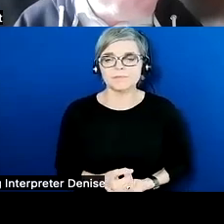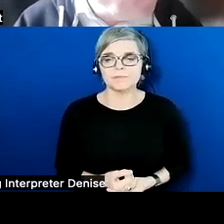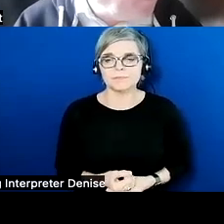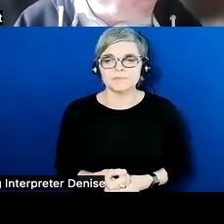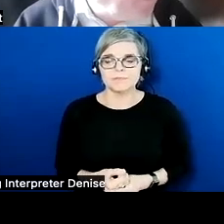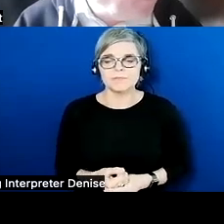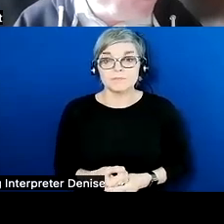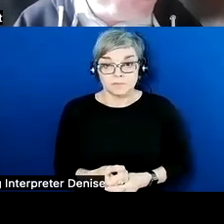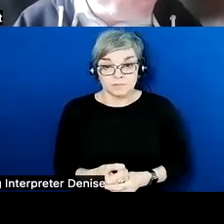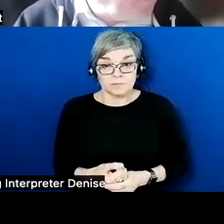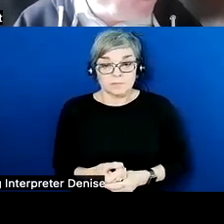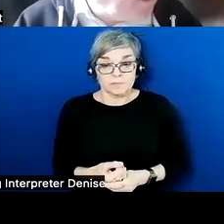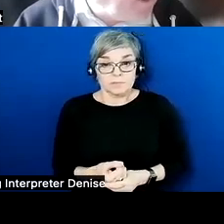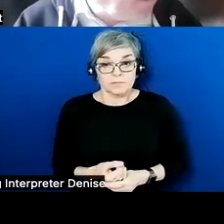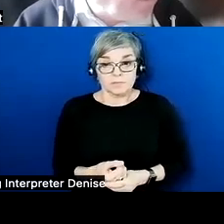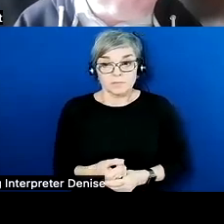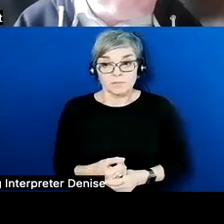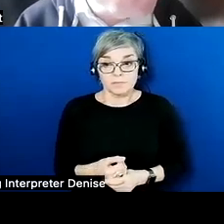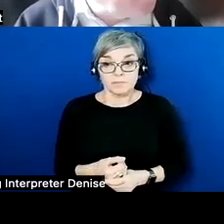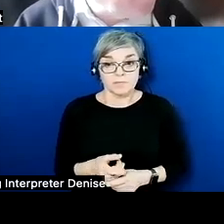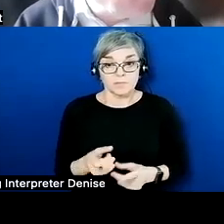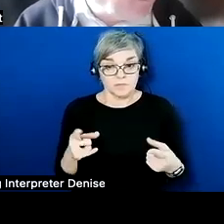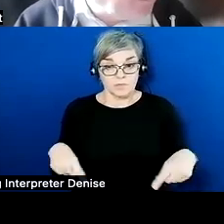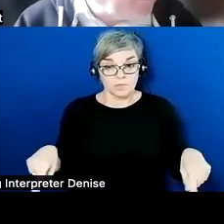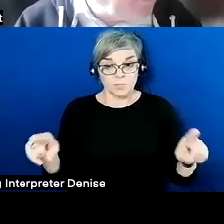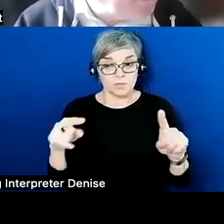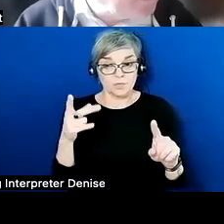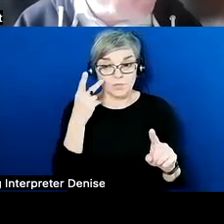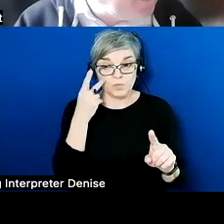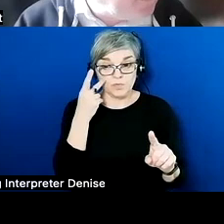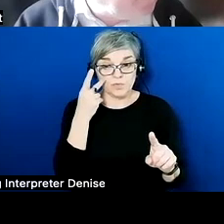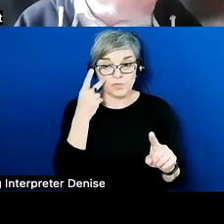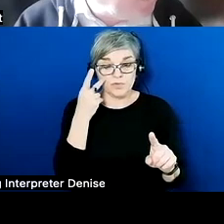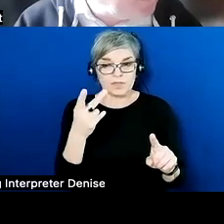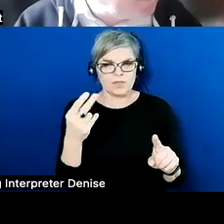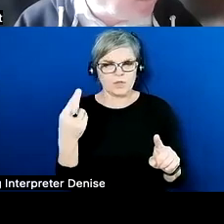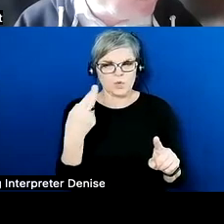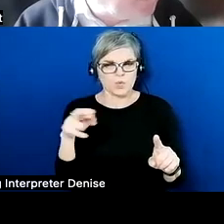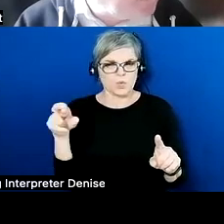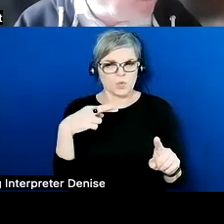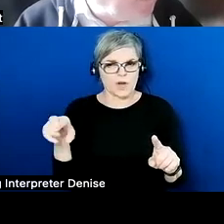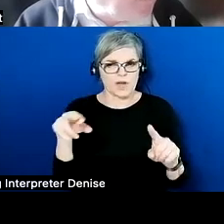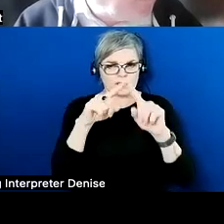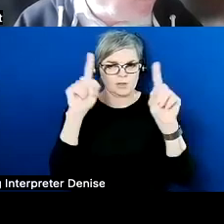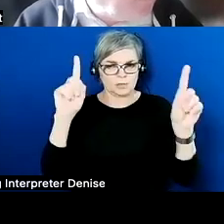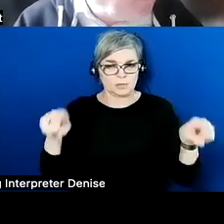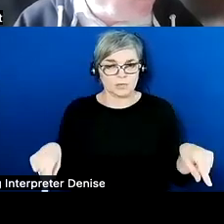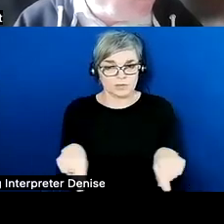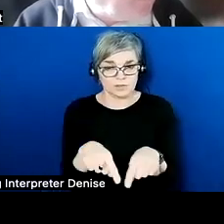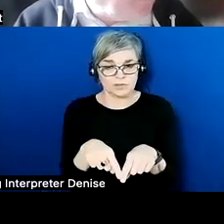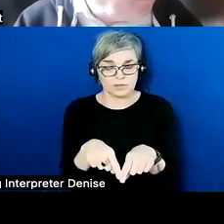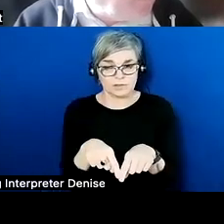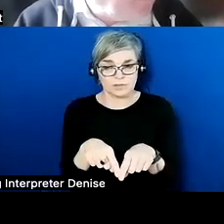Can you see a clip which should just be a grey screen at the moment? And